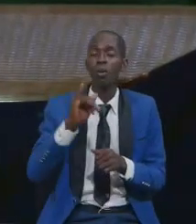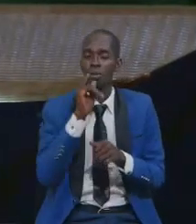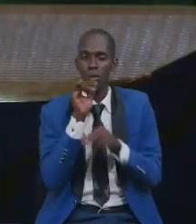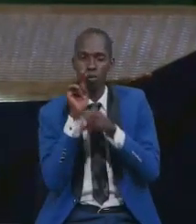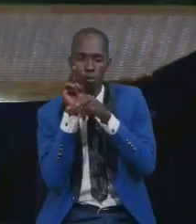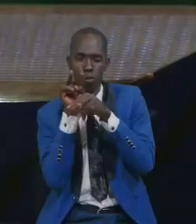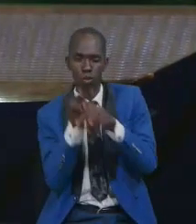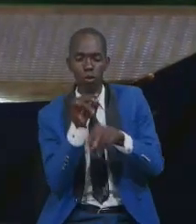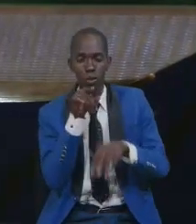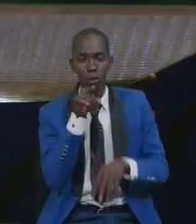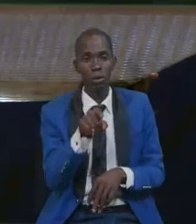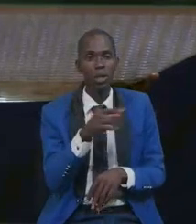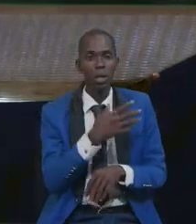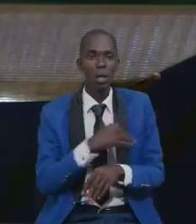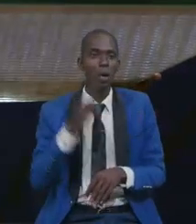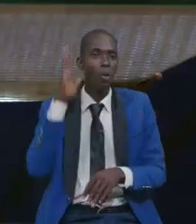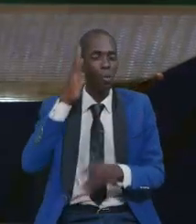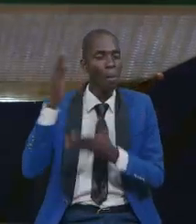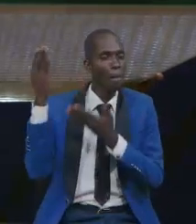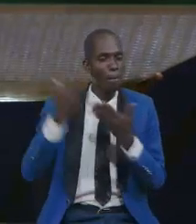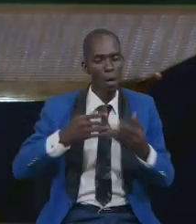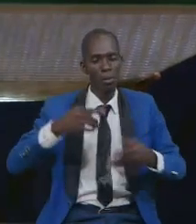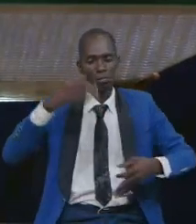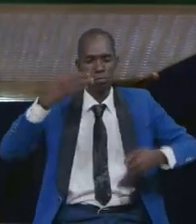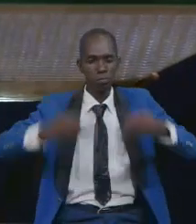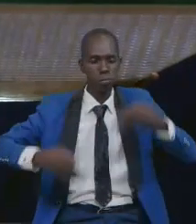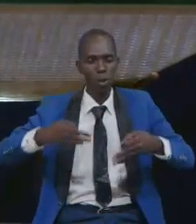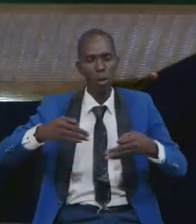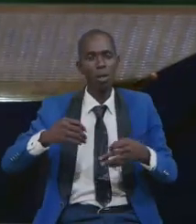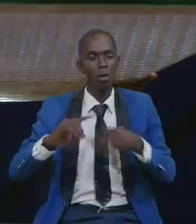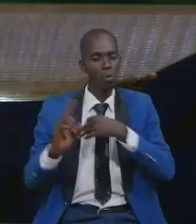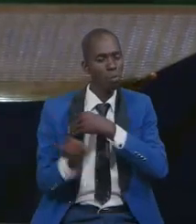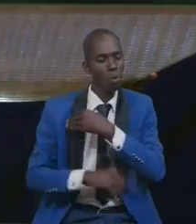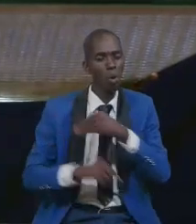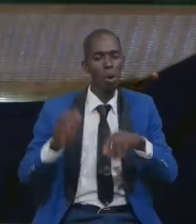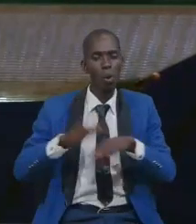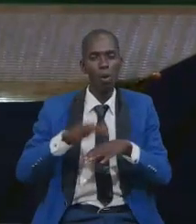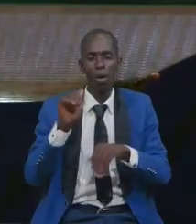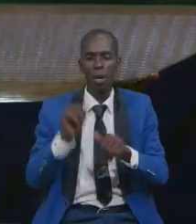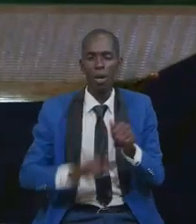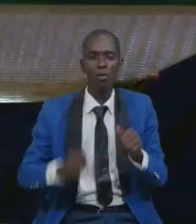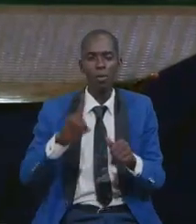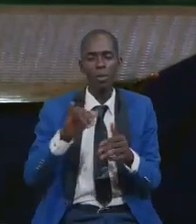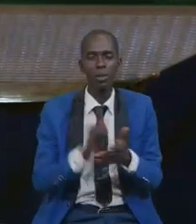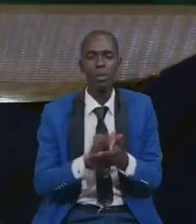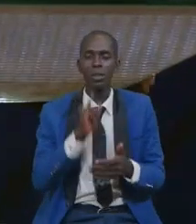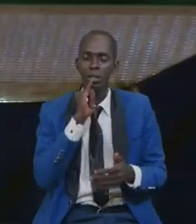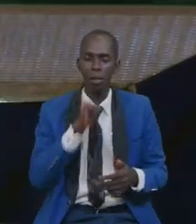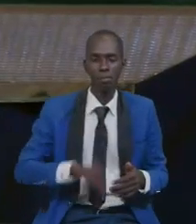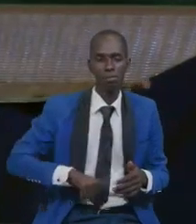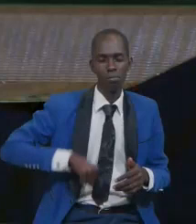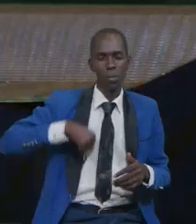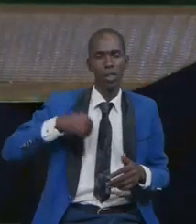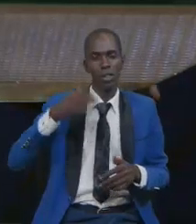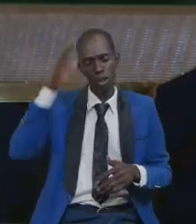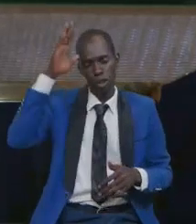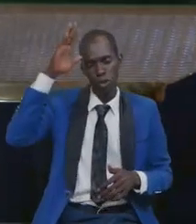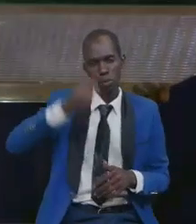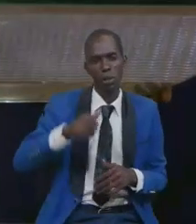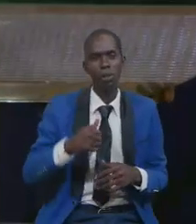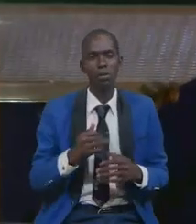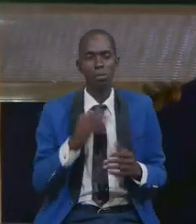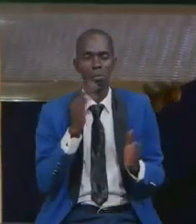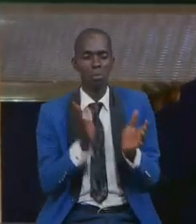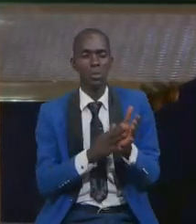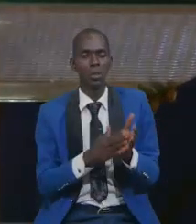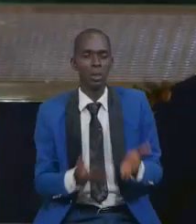punishment upon everyone that is defiant and disobedient in exalting himself or herself. I will